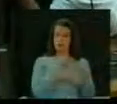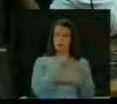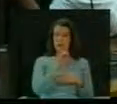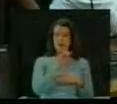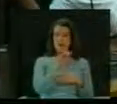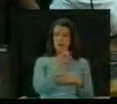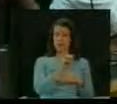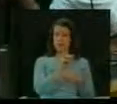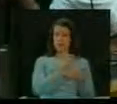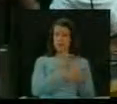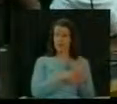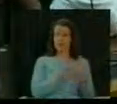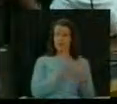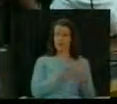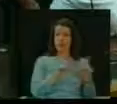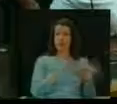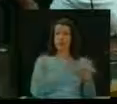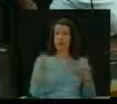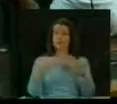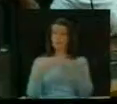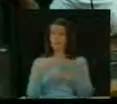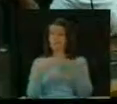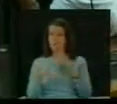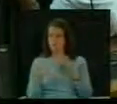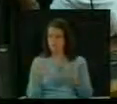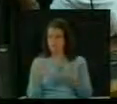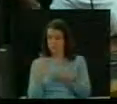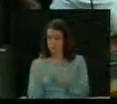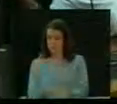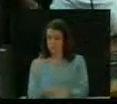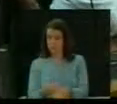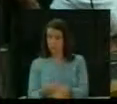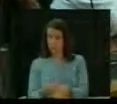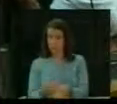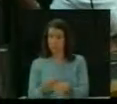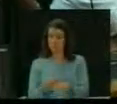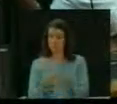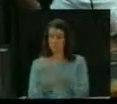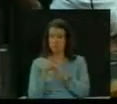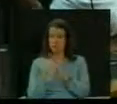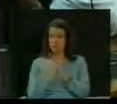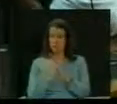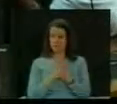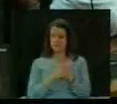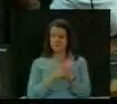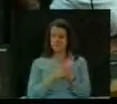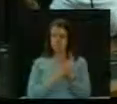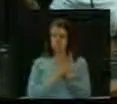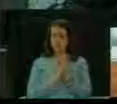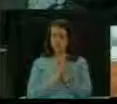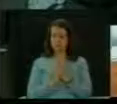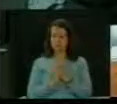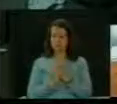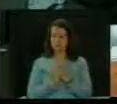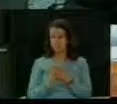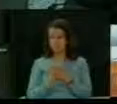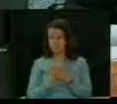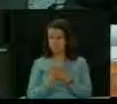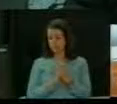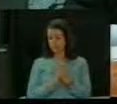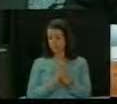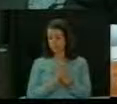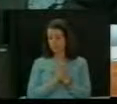But if this body comes up with a nepotism policy, will it override what an elected official already has in place?